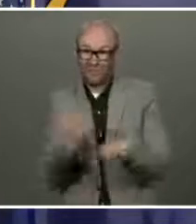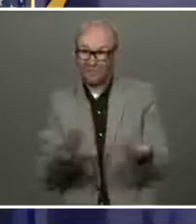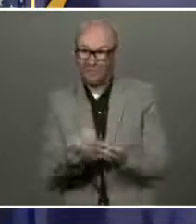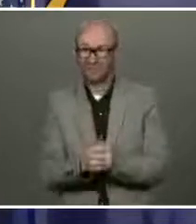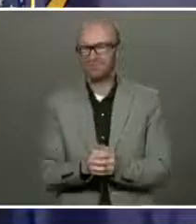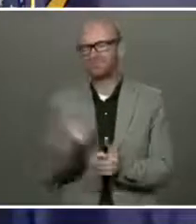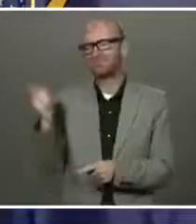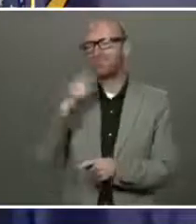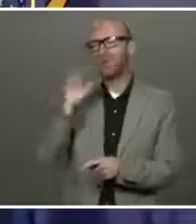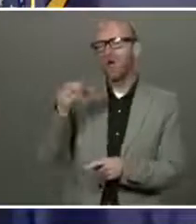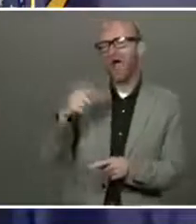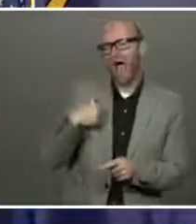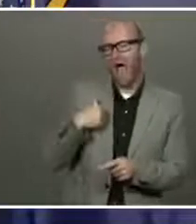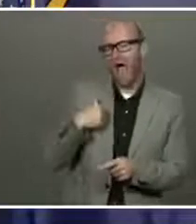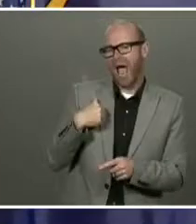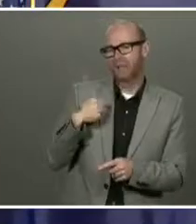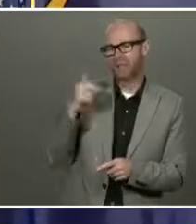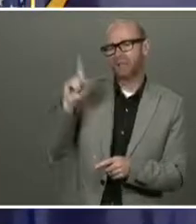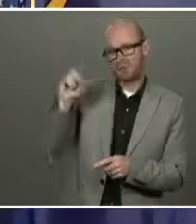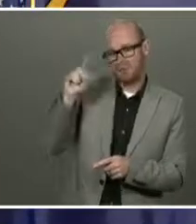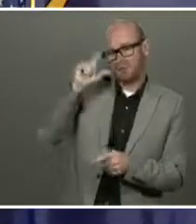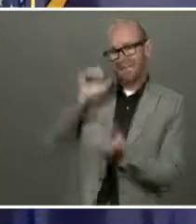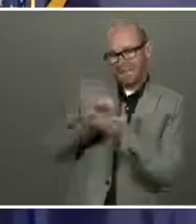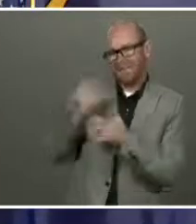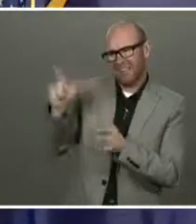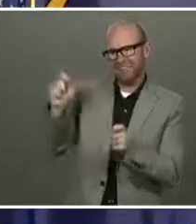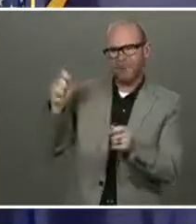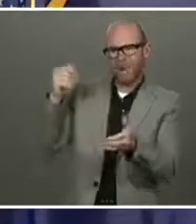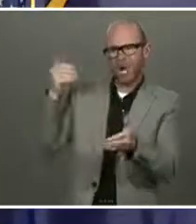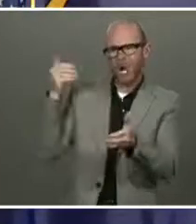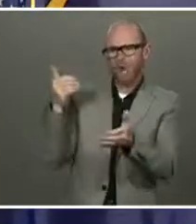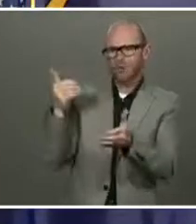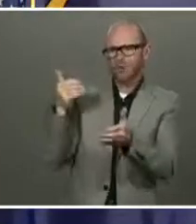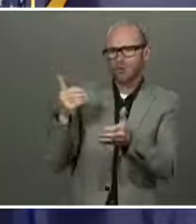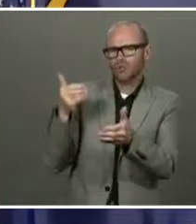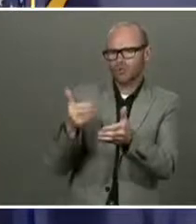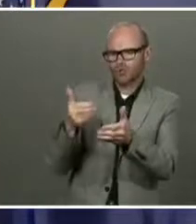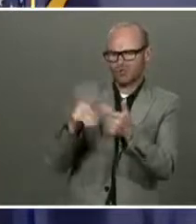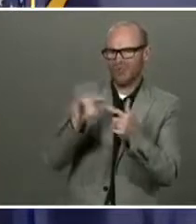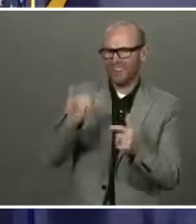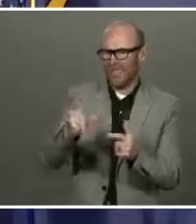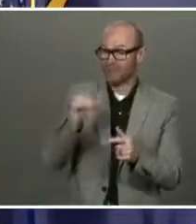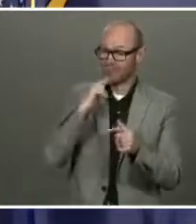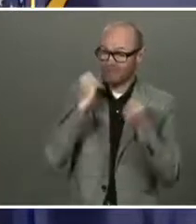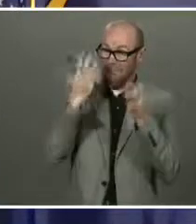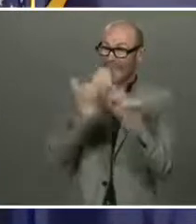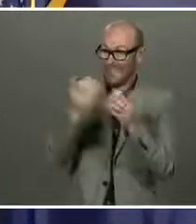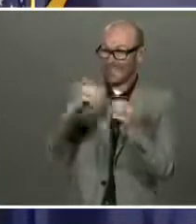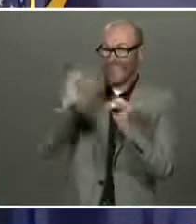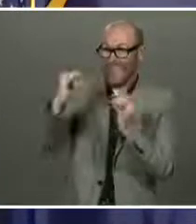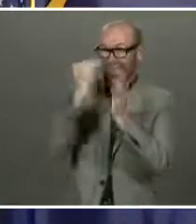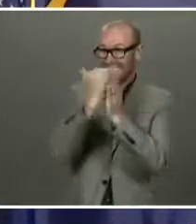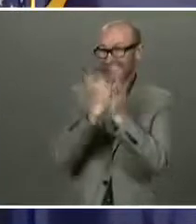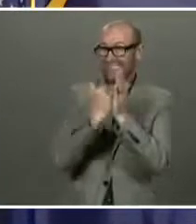a better approach. There are lots of things in the IRA that I disagree with, including the